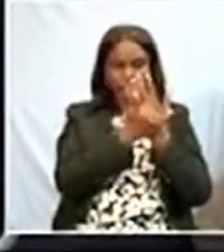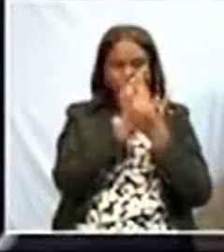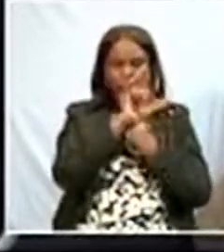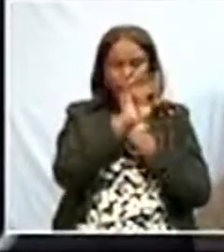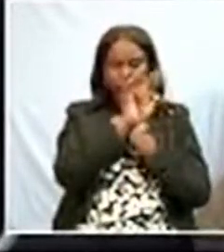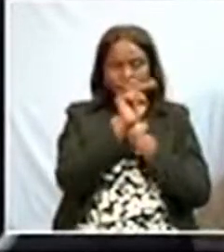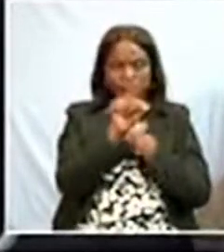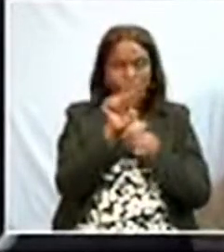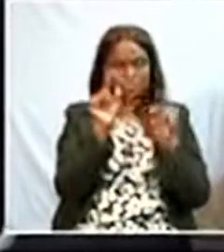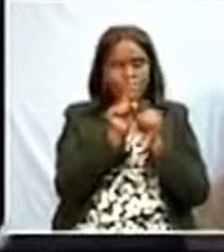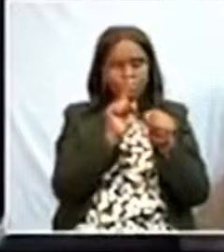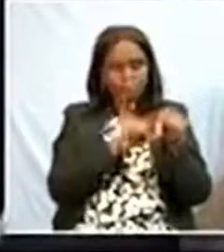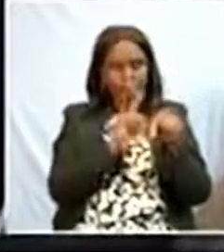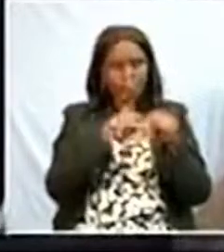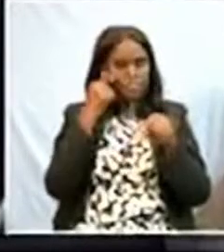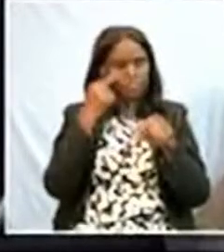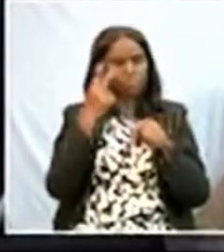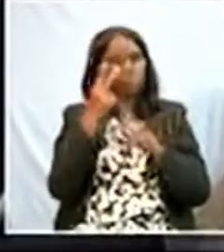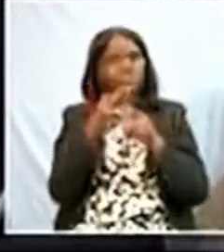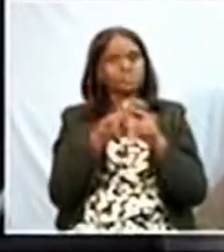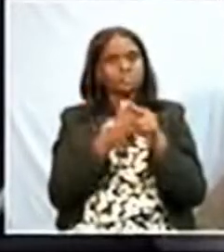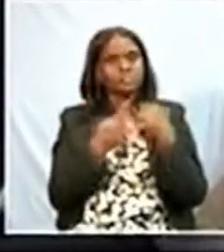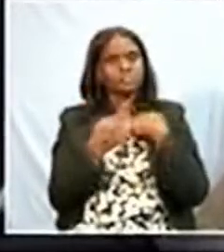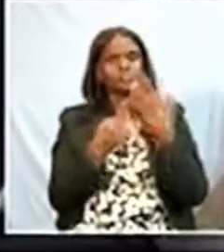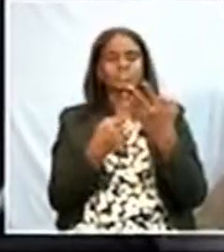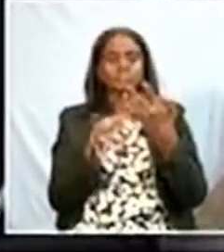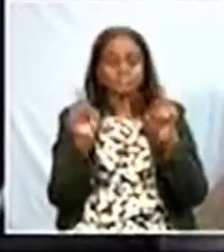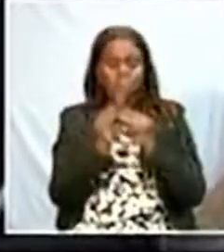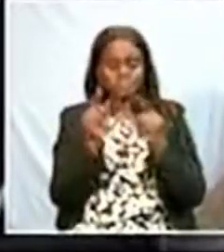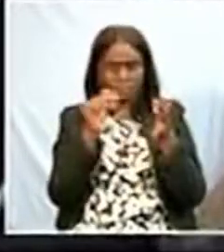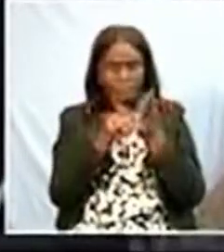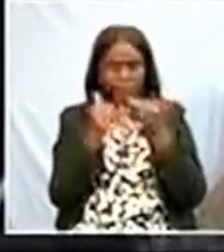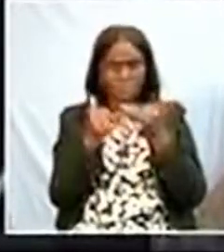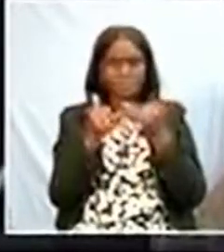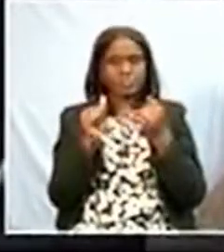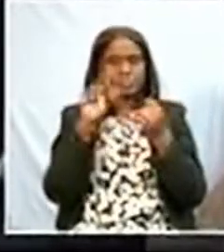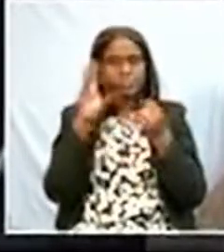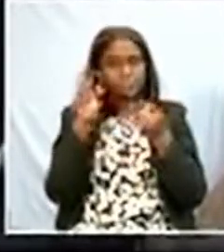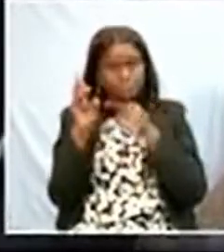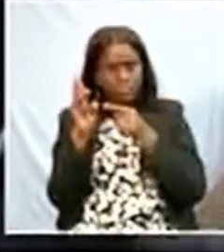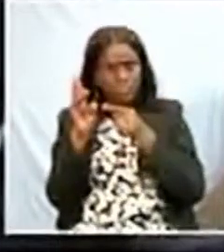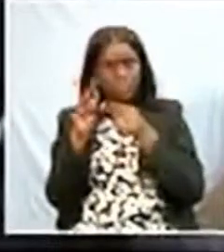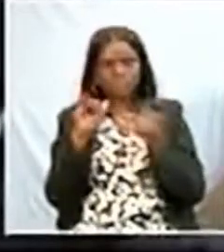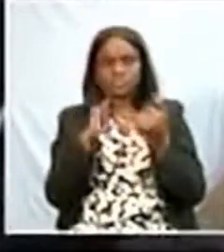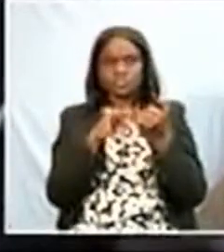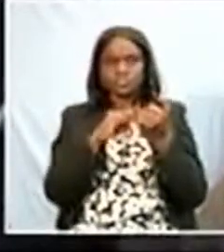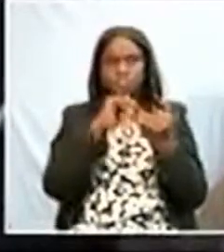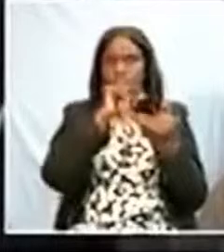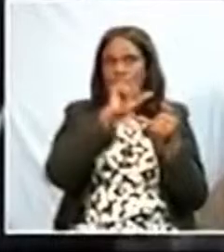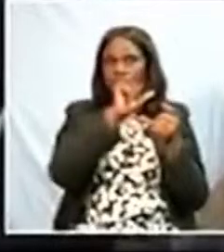it was for a period of 2 months, ending 16